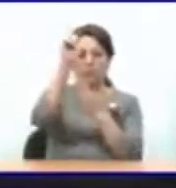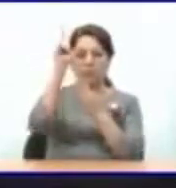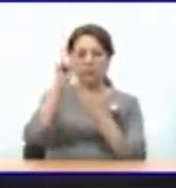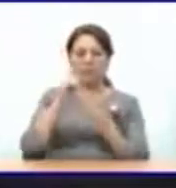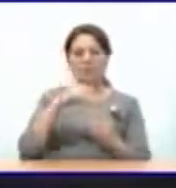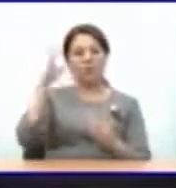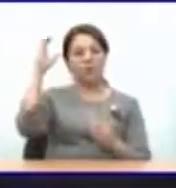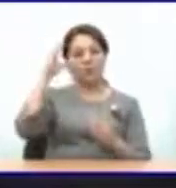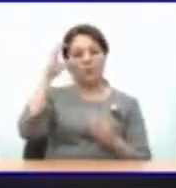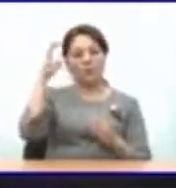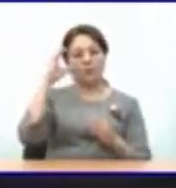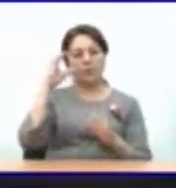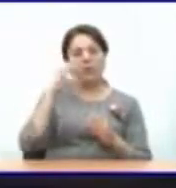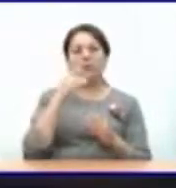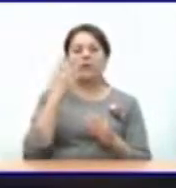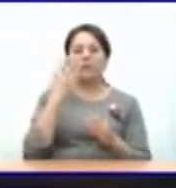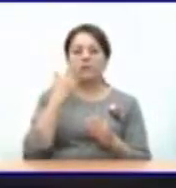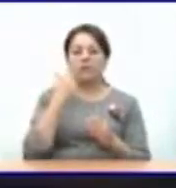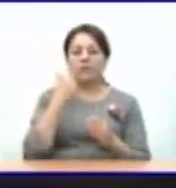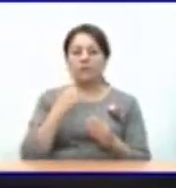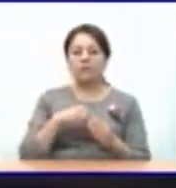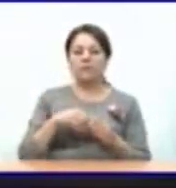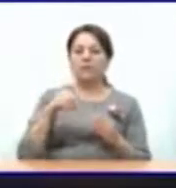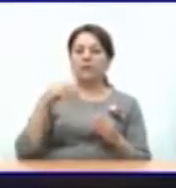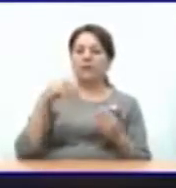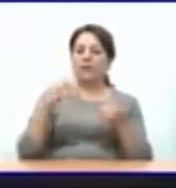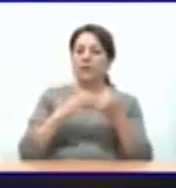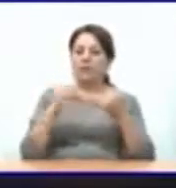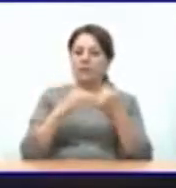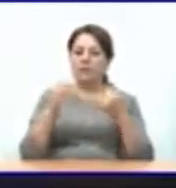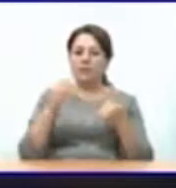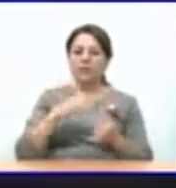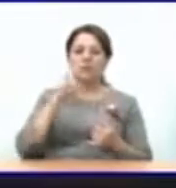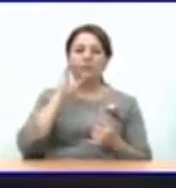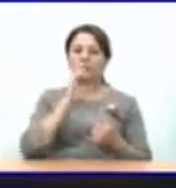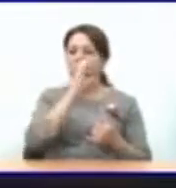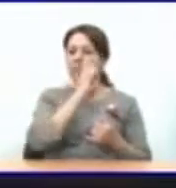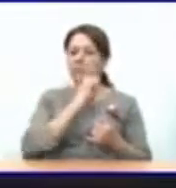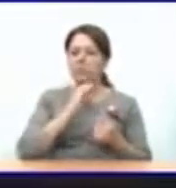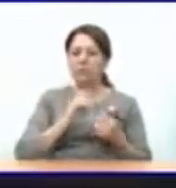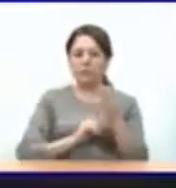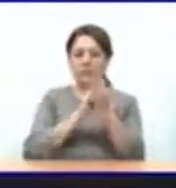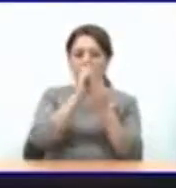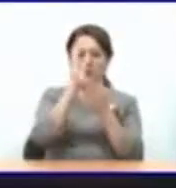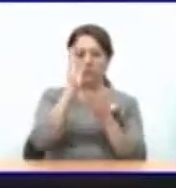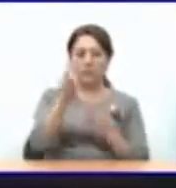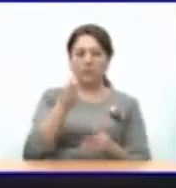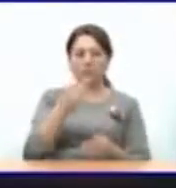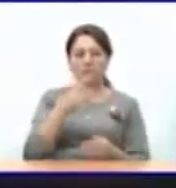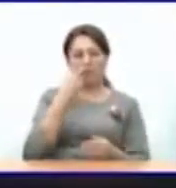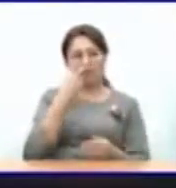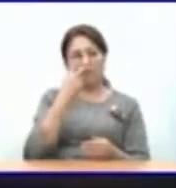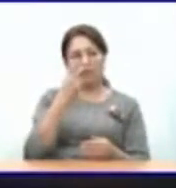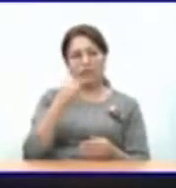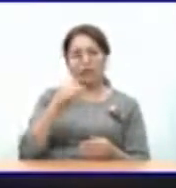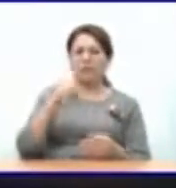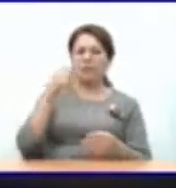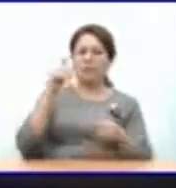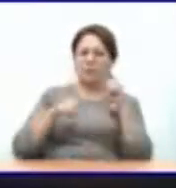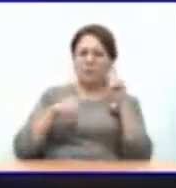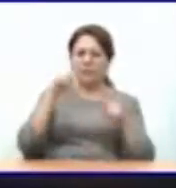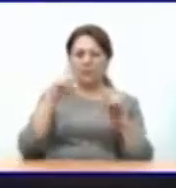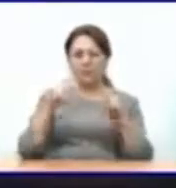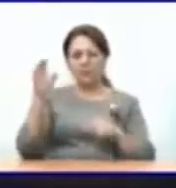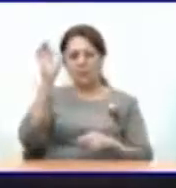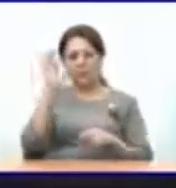esa yerning shimoliy qutbidan chiqayotgan magnit chiziqlari. Bu yerda ba'zi bir sariq dog'larni va